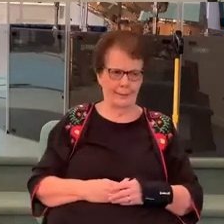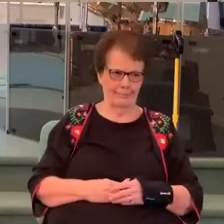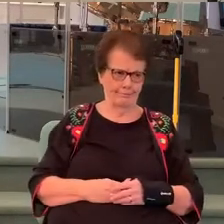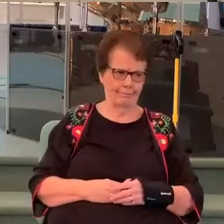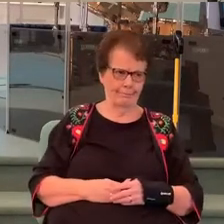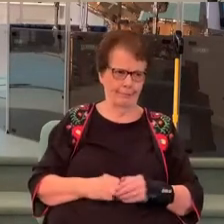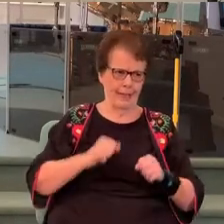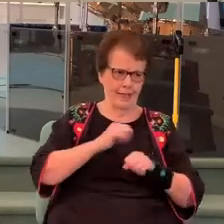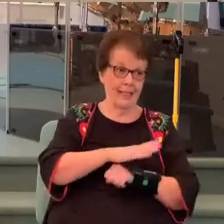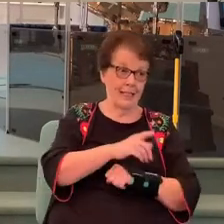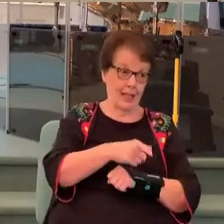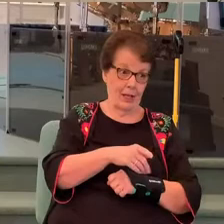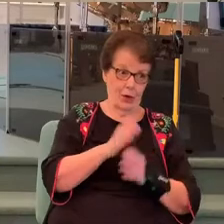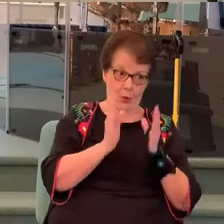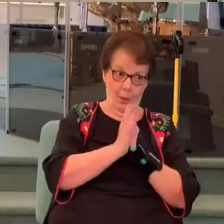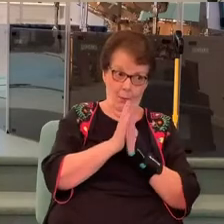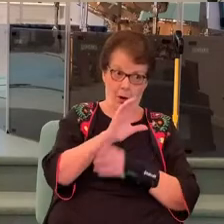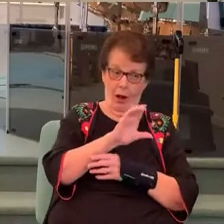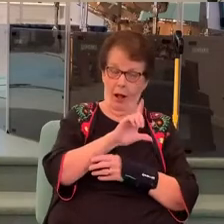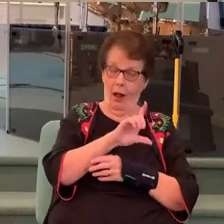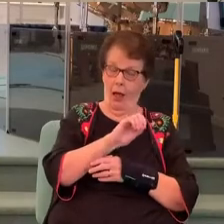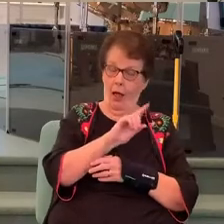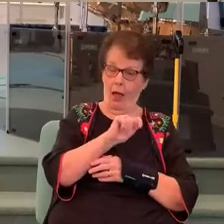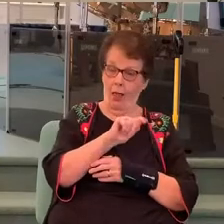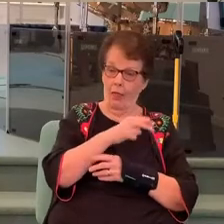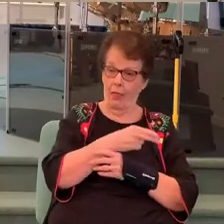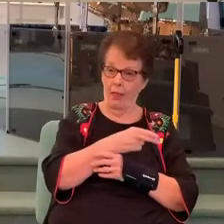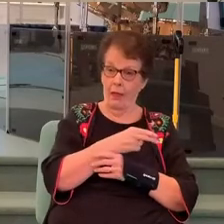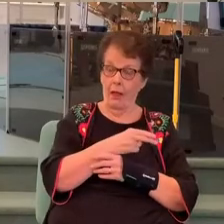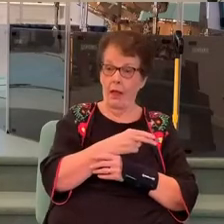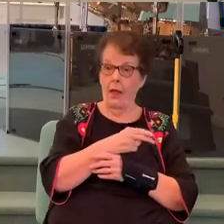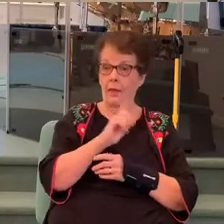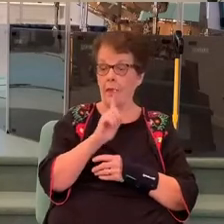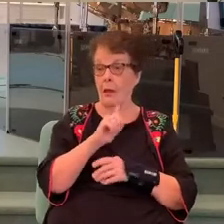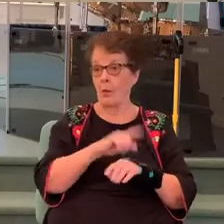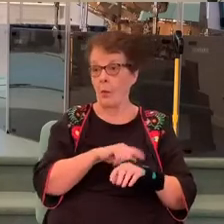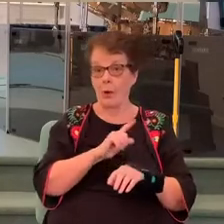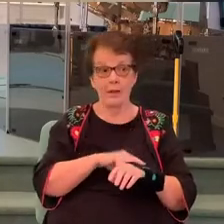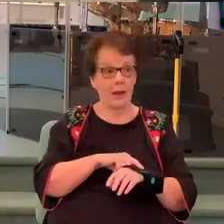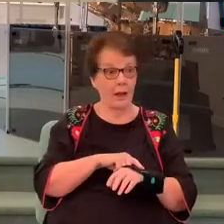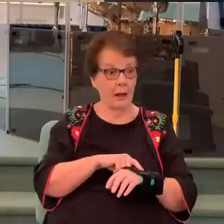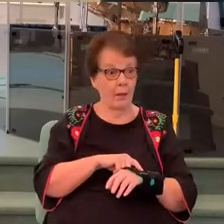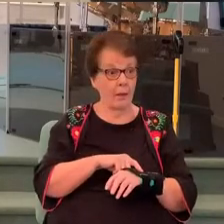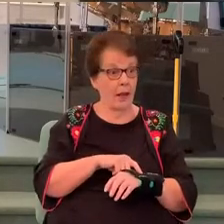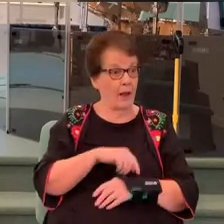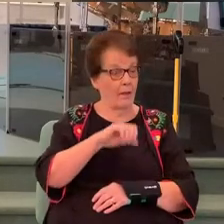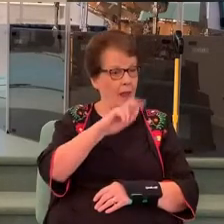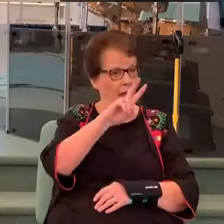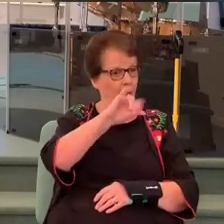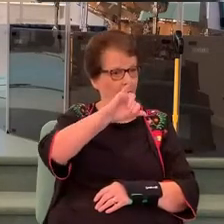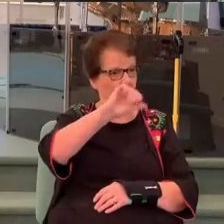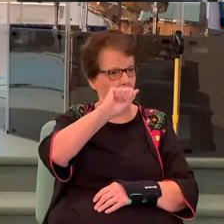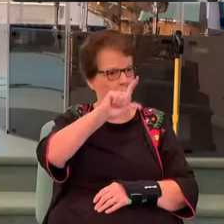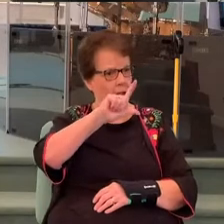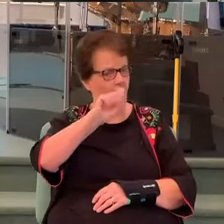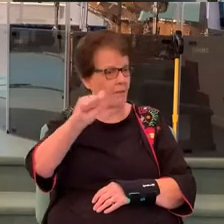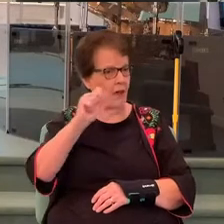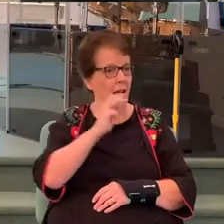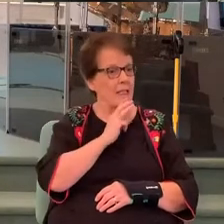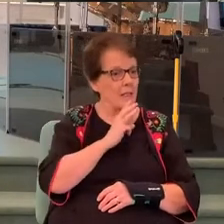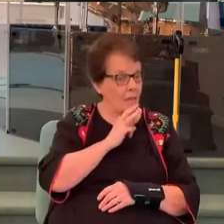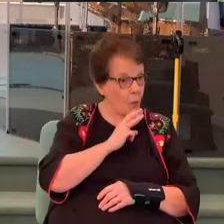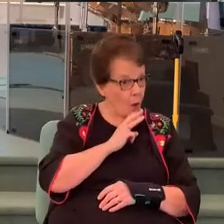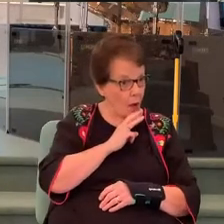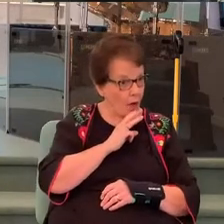And then there was a time when you would turn on the late night show and they had these little vials of water. And they would send you this vial of water and it